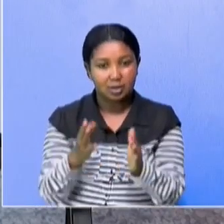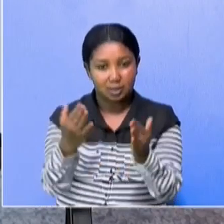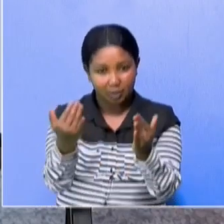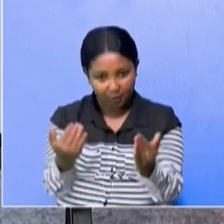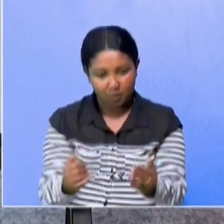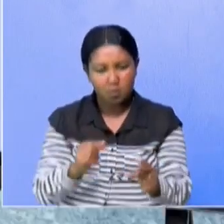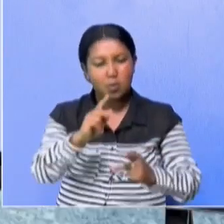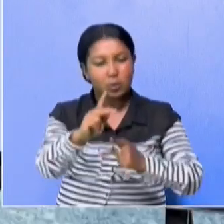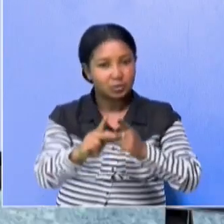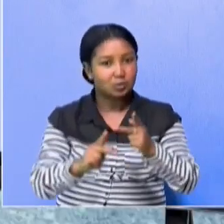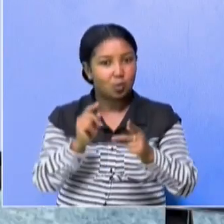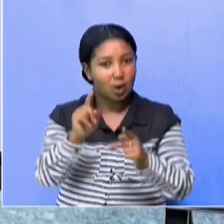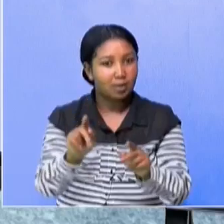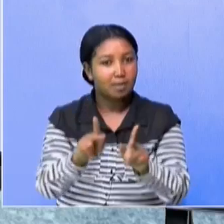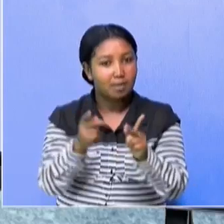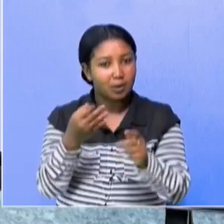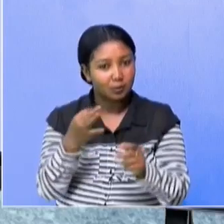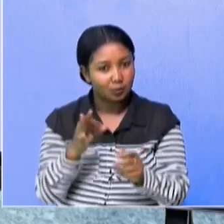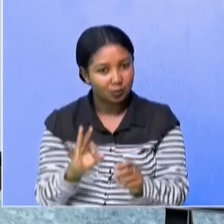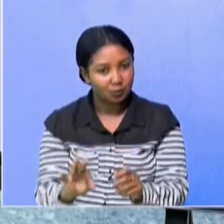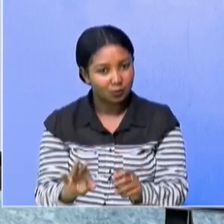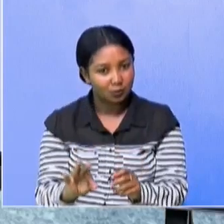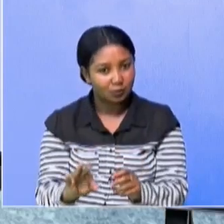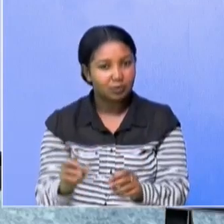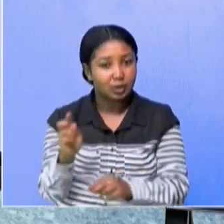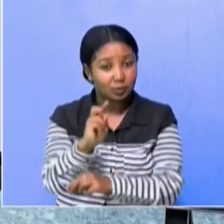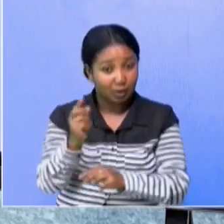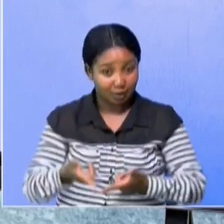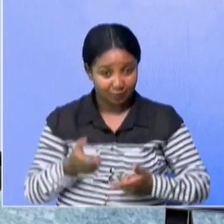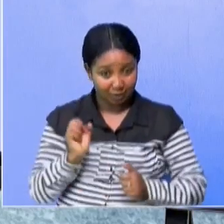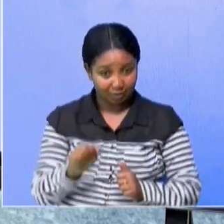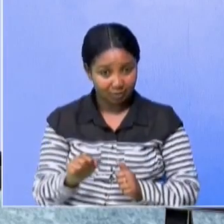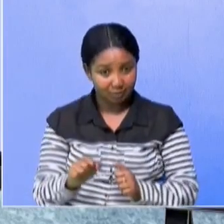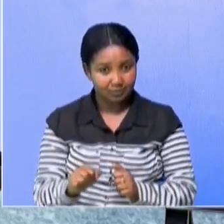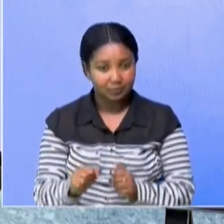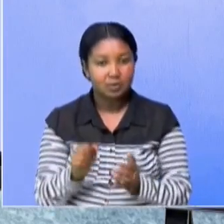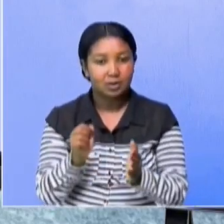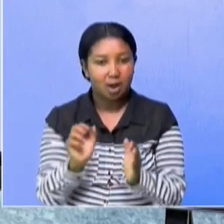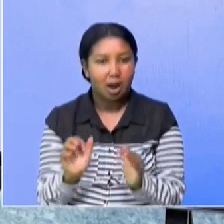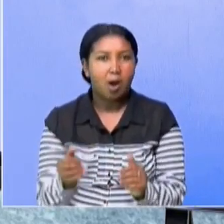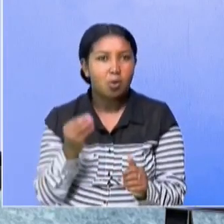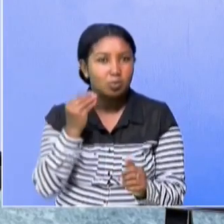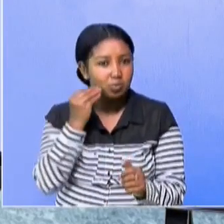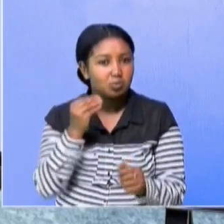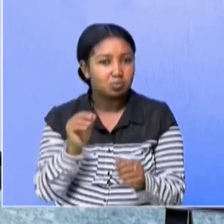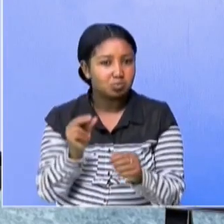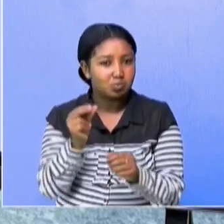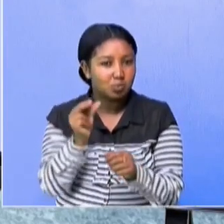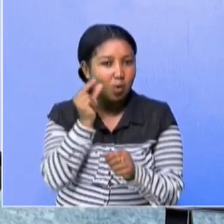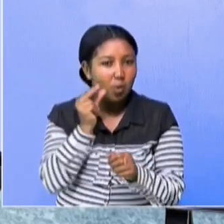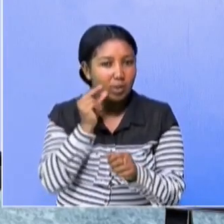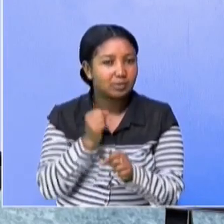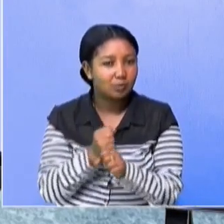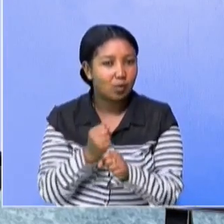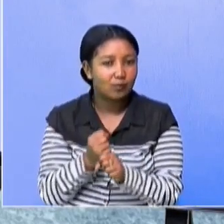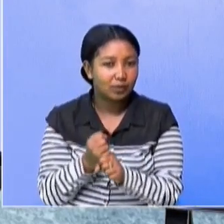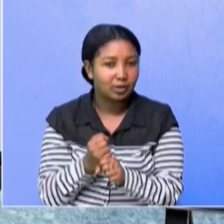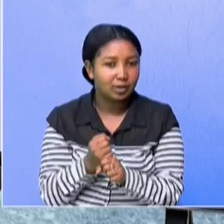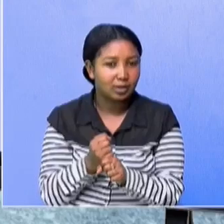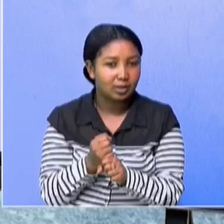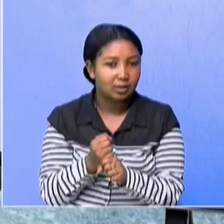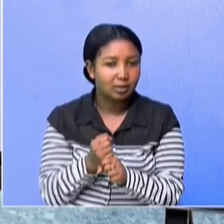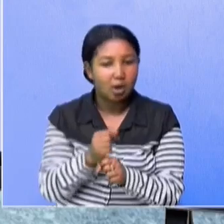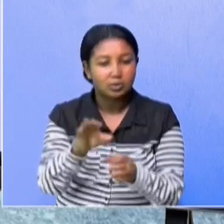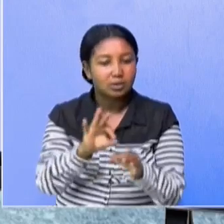go. Process is also one part of our day-to-day life. You see? Yeah. For instance, how to make coffee. Yeah. How to brush